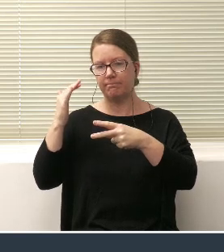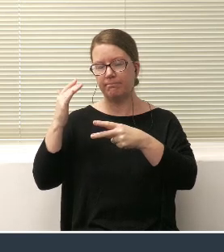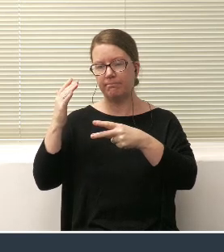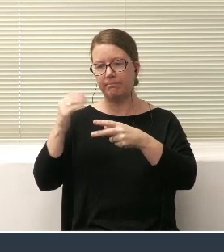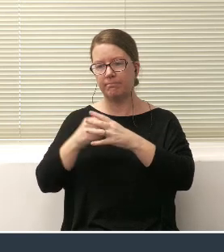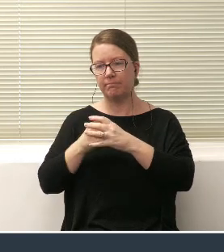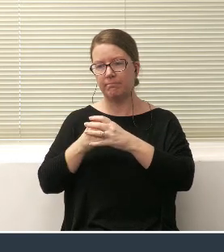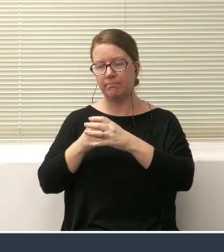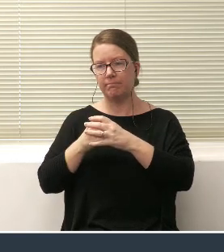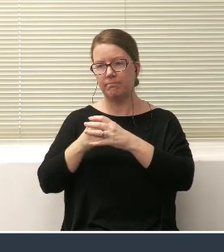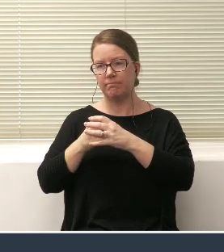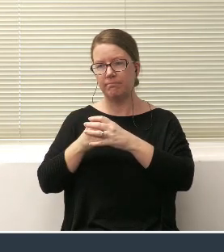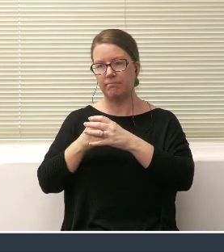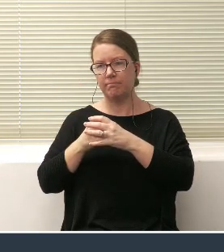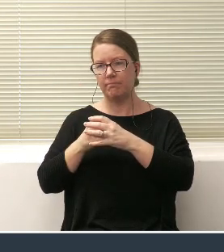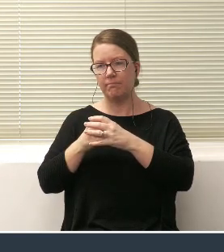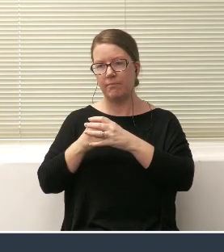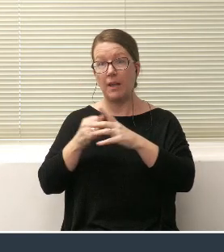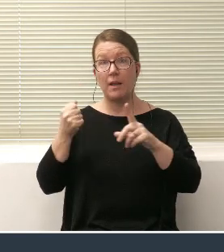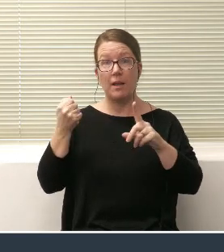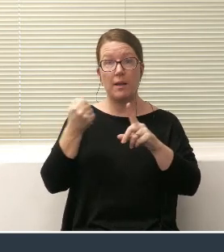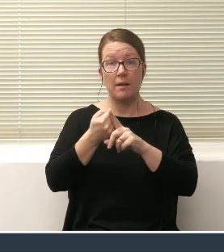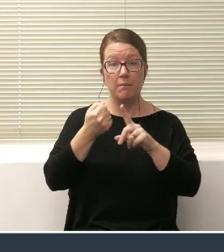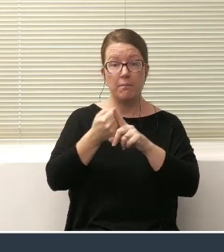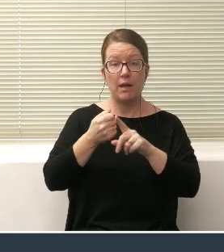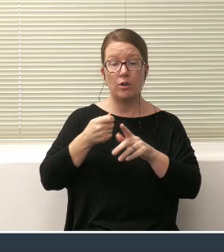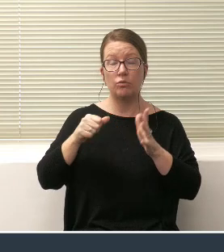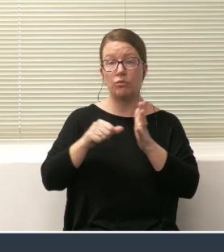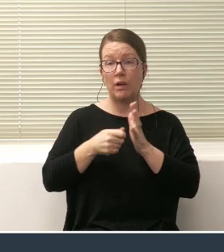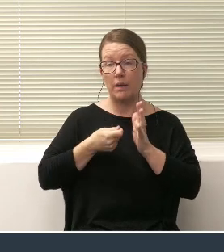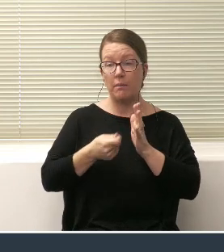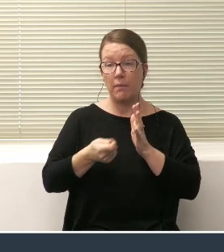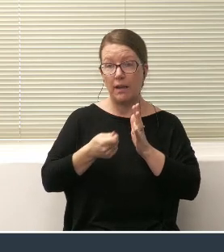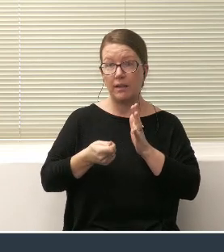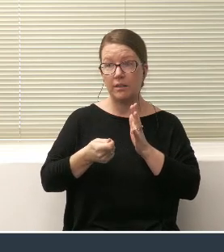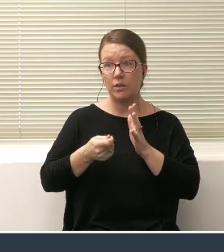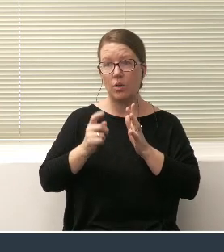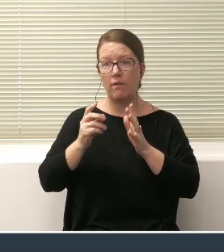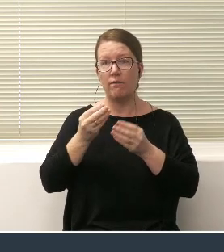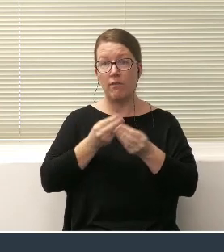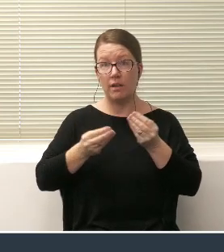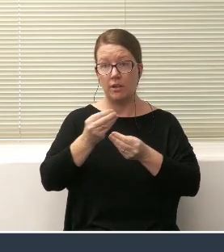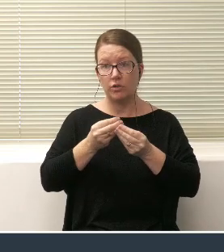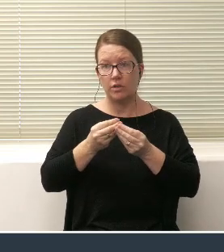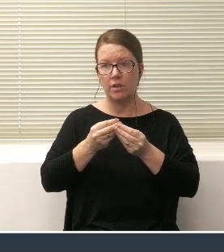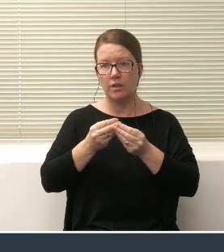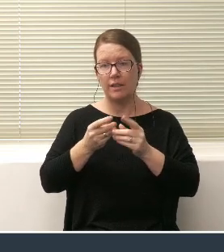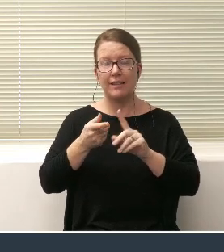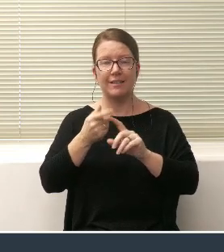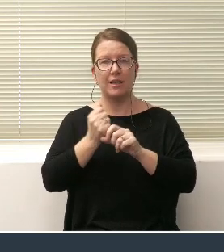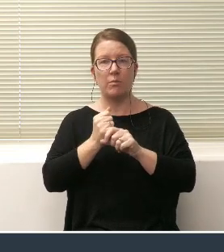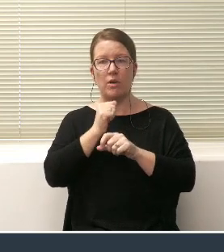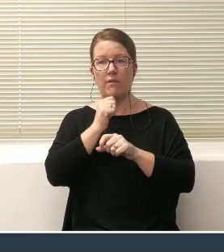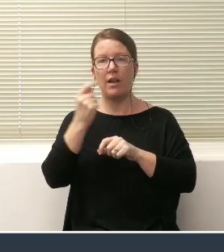the financial impact on ratepayers under an independent model, we've had, for